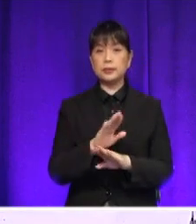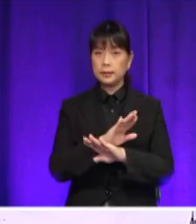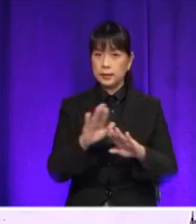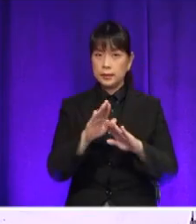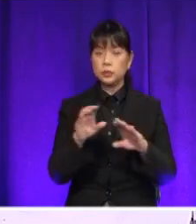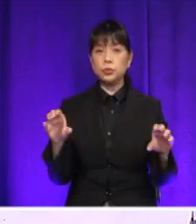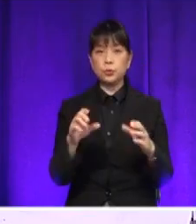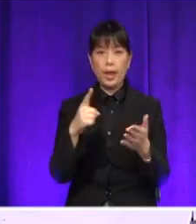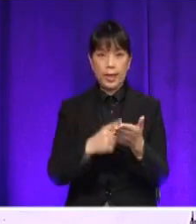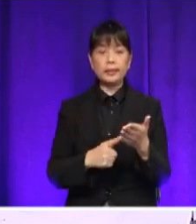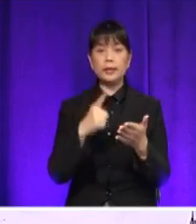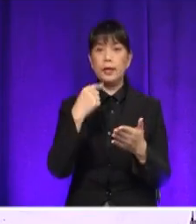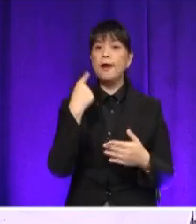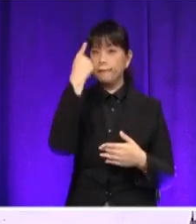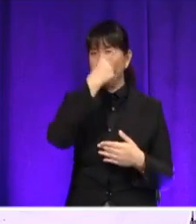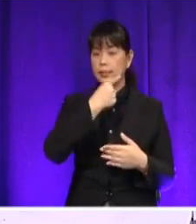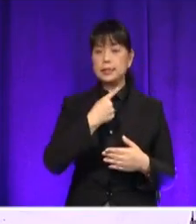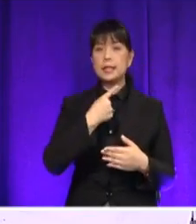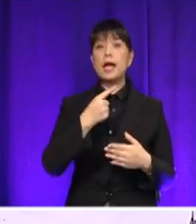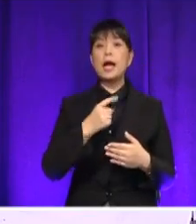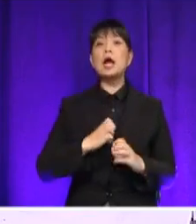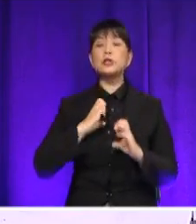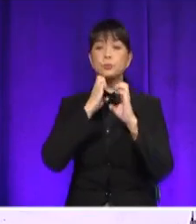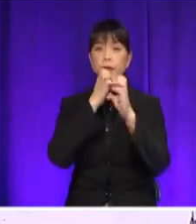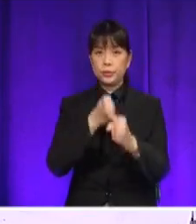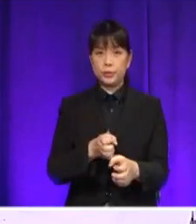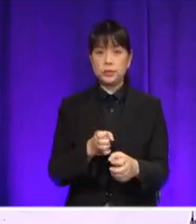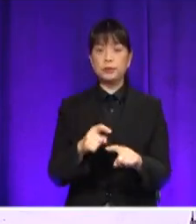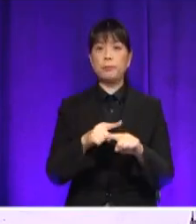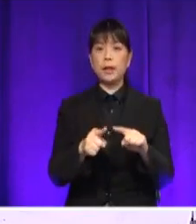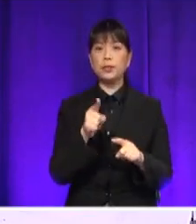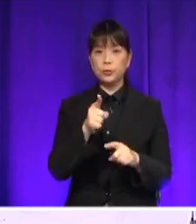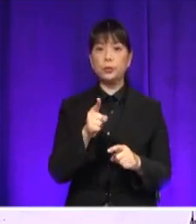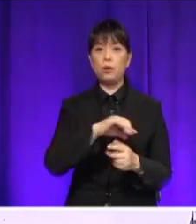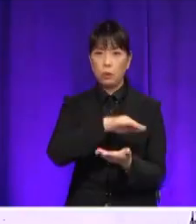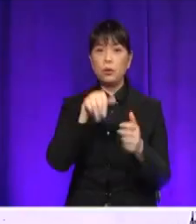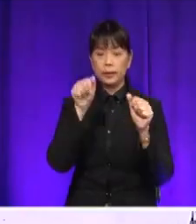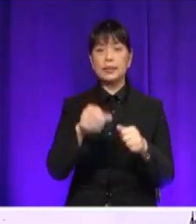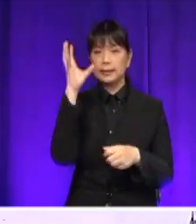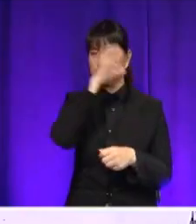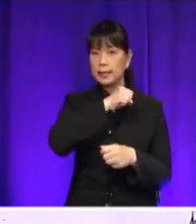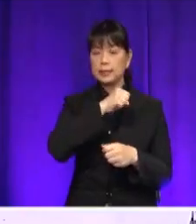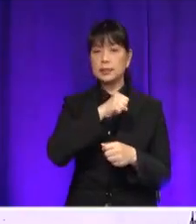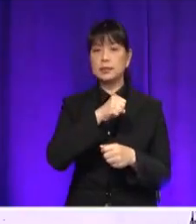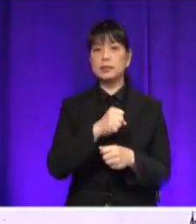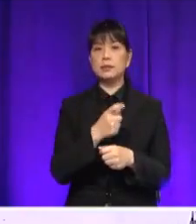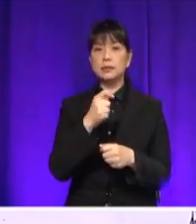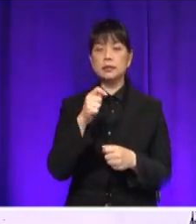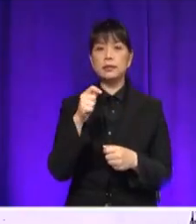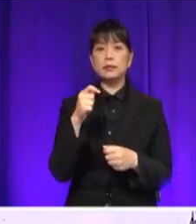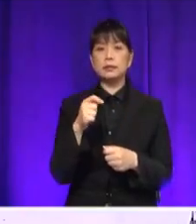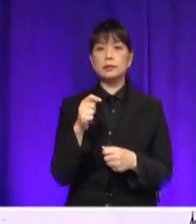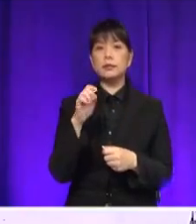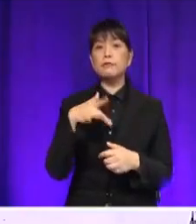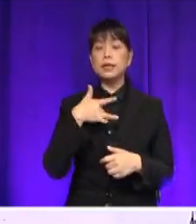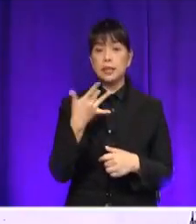to guess my feeling based on the intonation of that sentence just now.